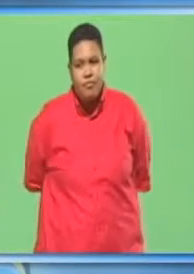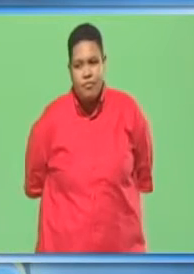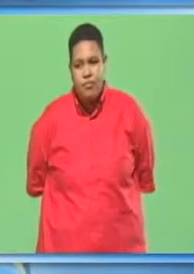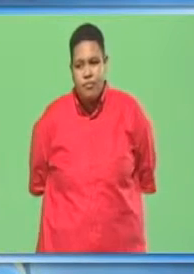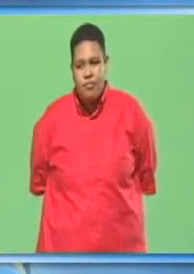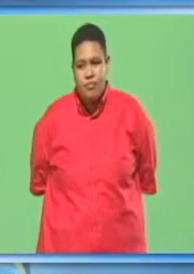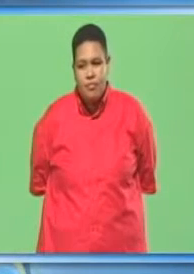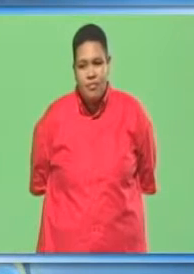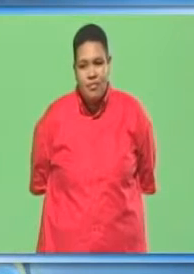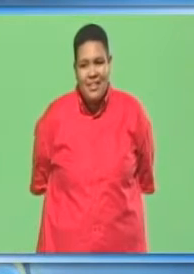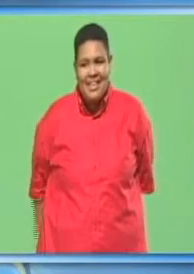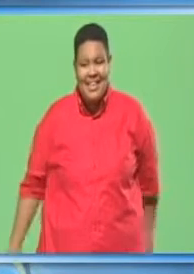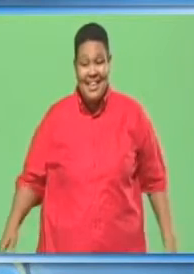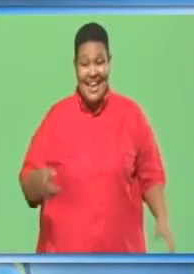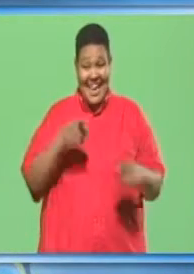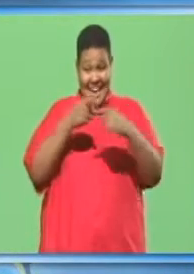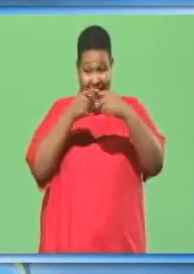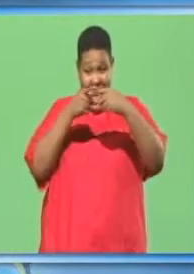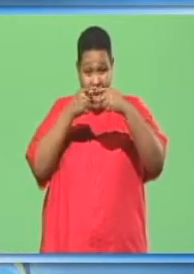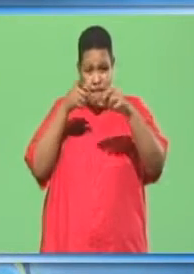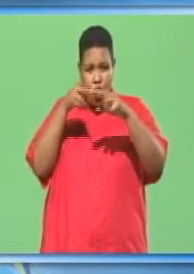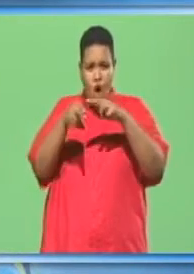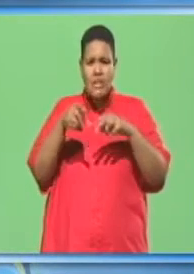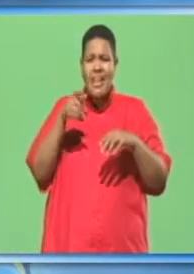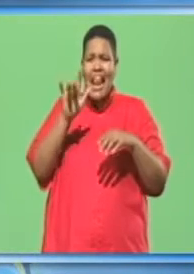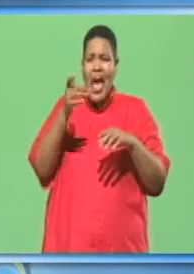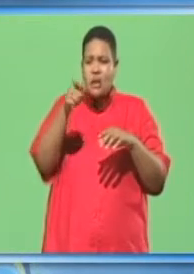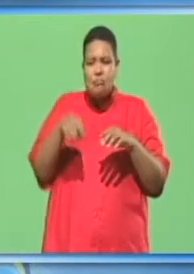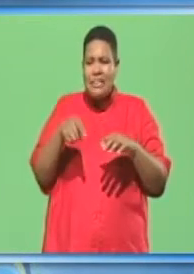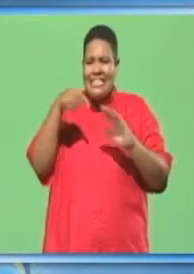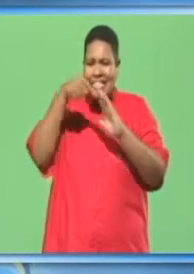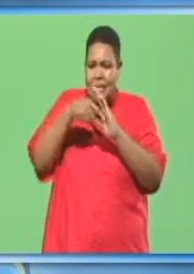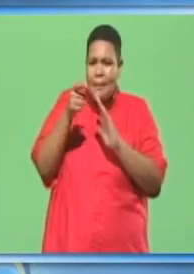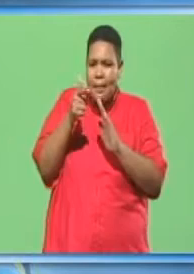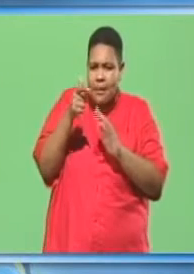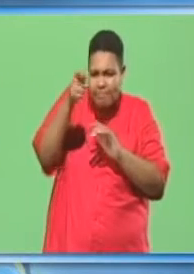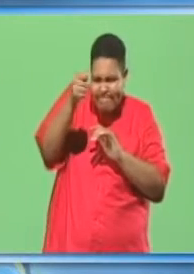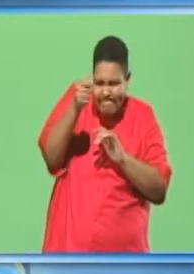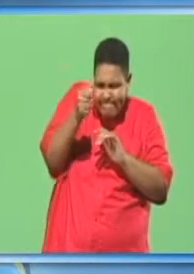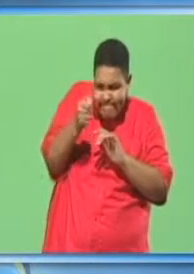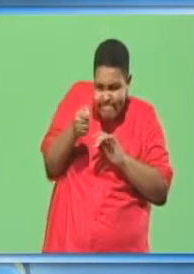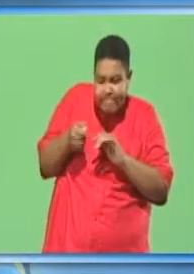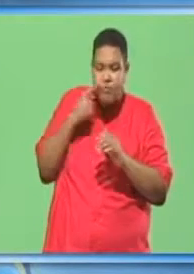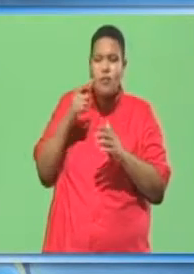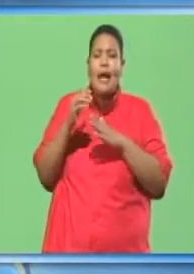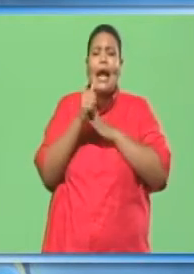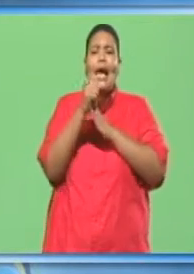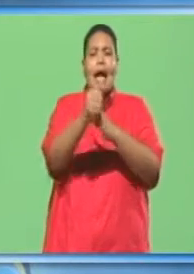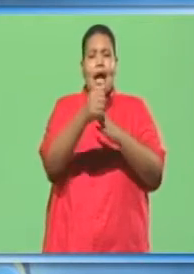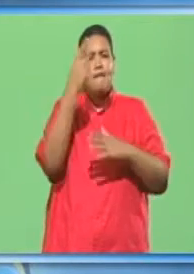Deepen the knife cuts and form a small bevel to use a guide for the tenon saw.